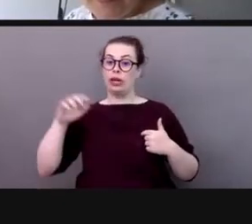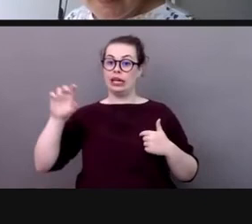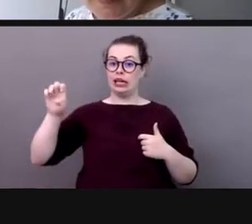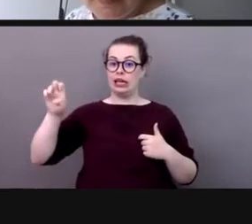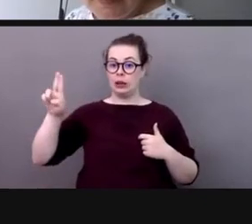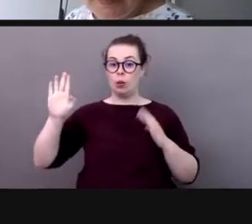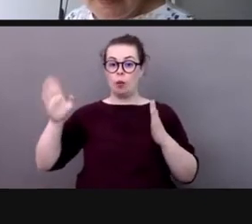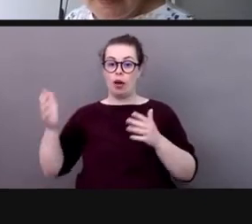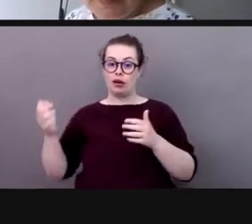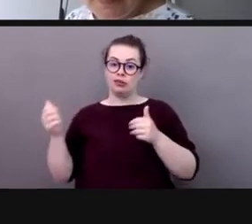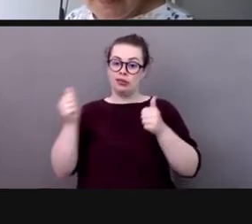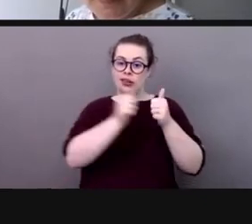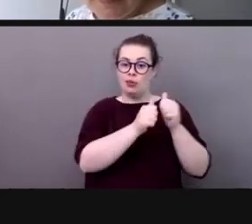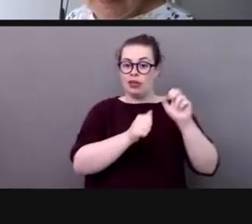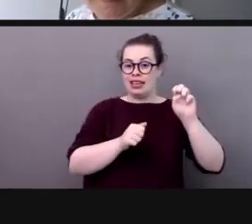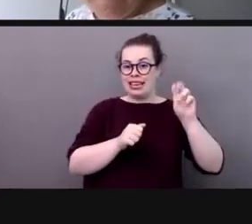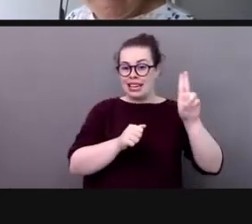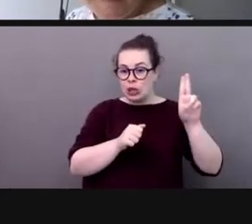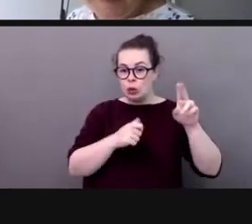partners also